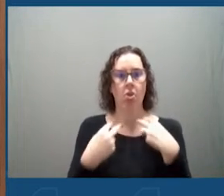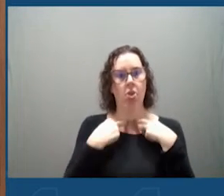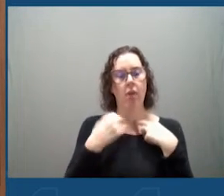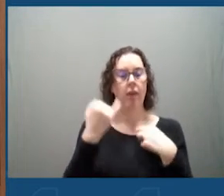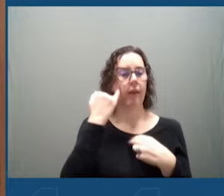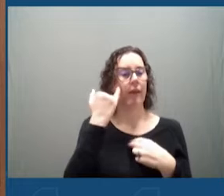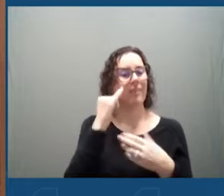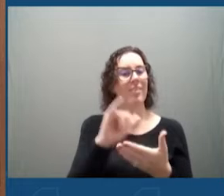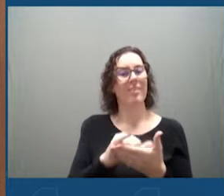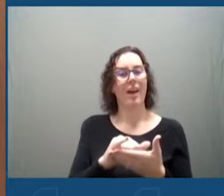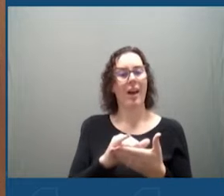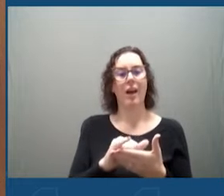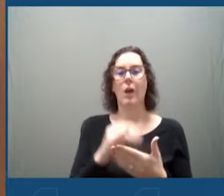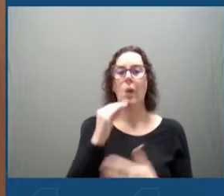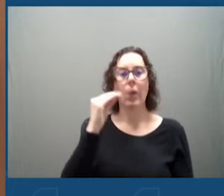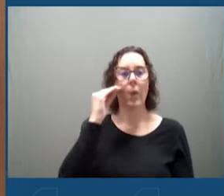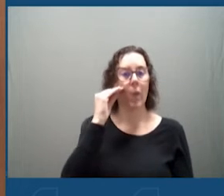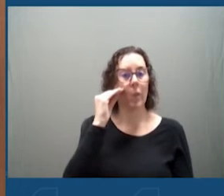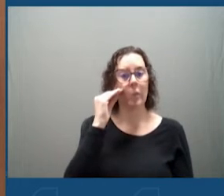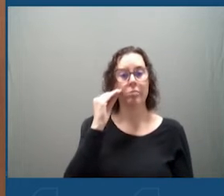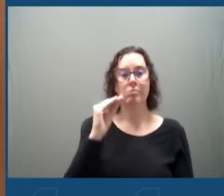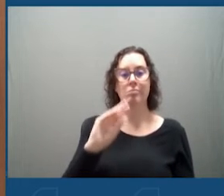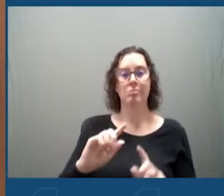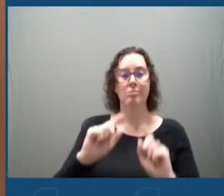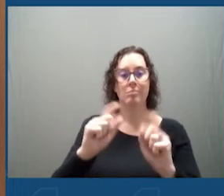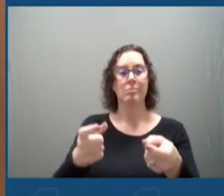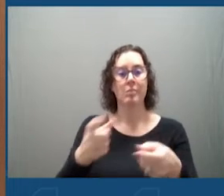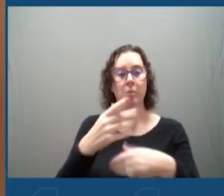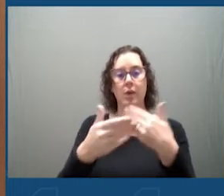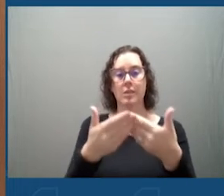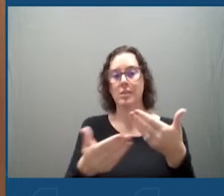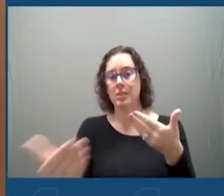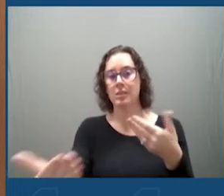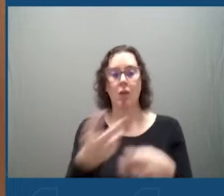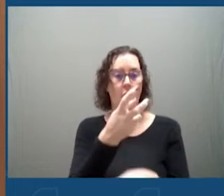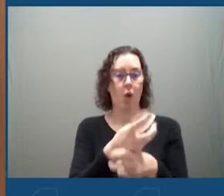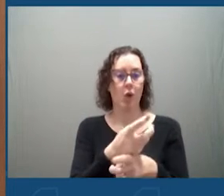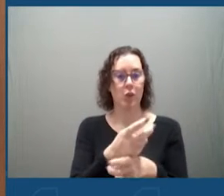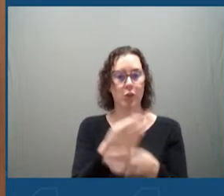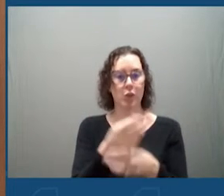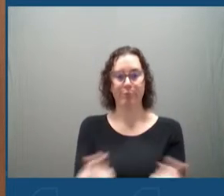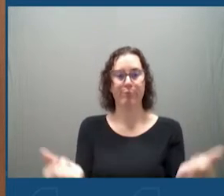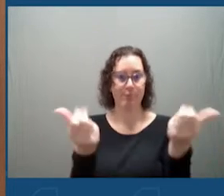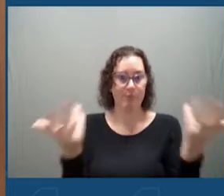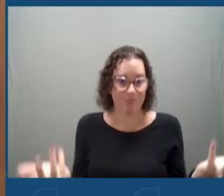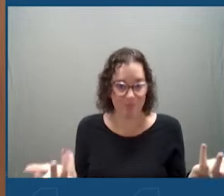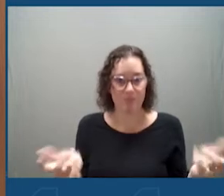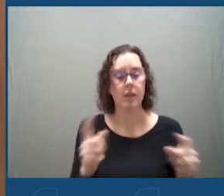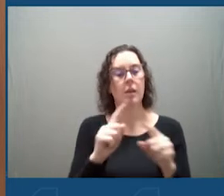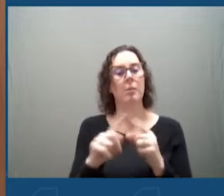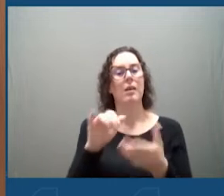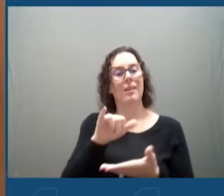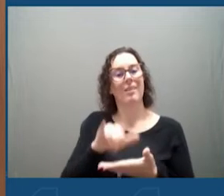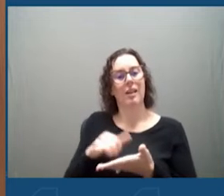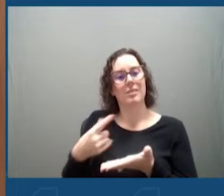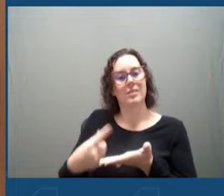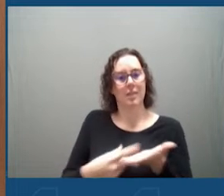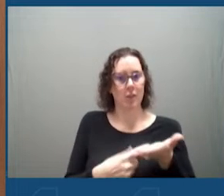passed and the process is moving forward, it's very difficult to address that. At the hearing, we heard